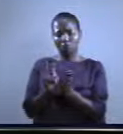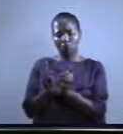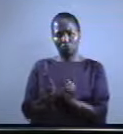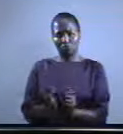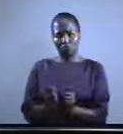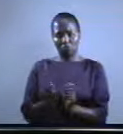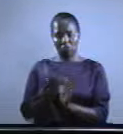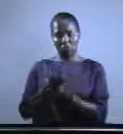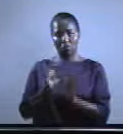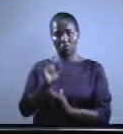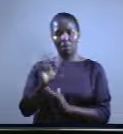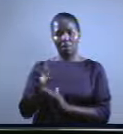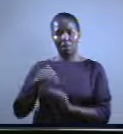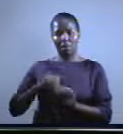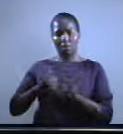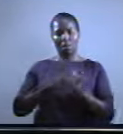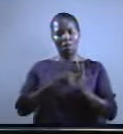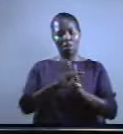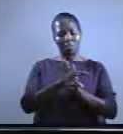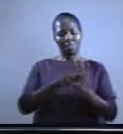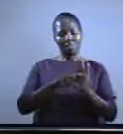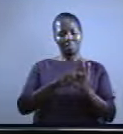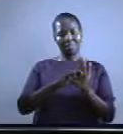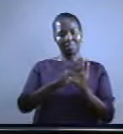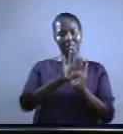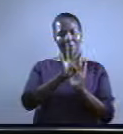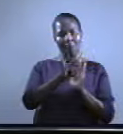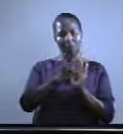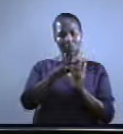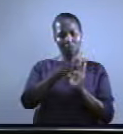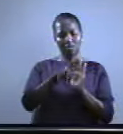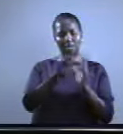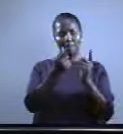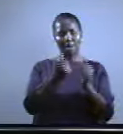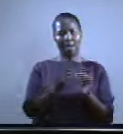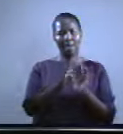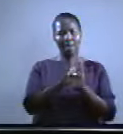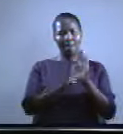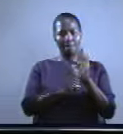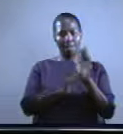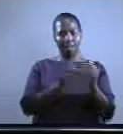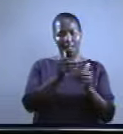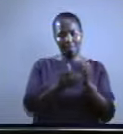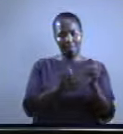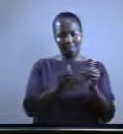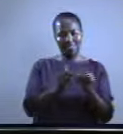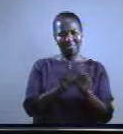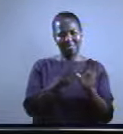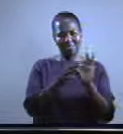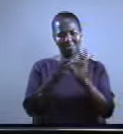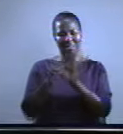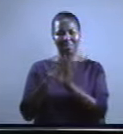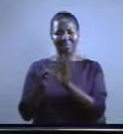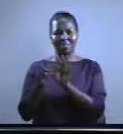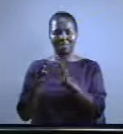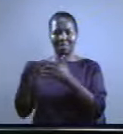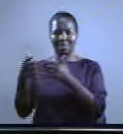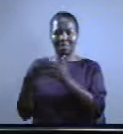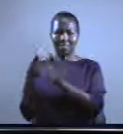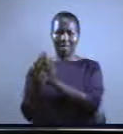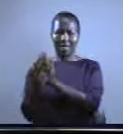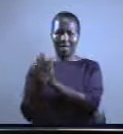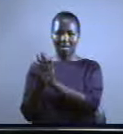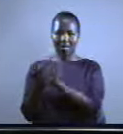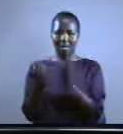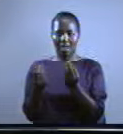in terms of Section 14 of the Money Bills Amendment Procedure and Related Matters Act, number